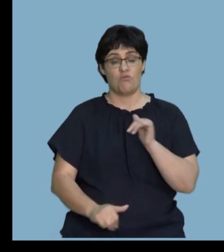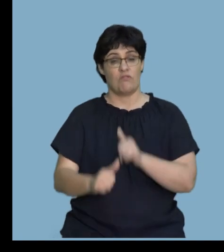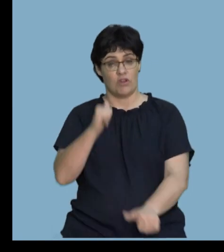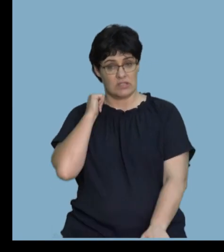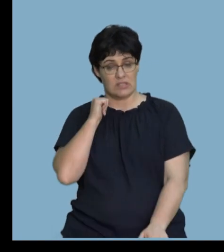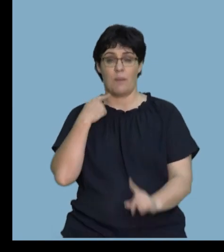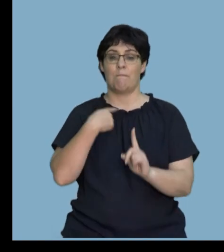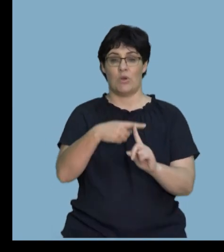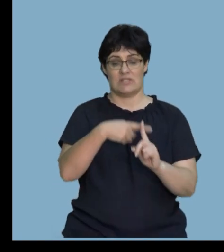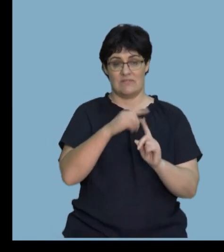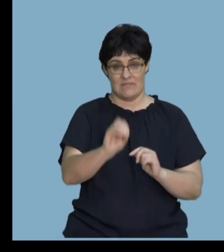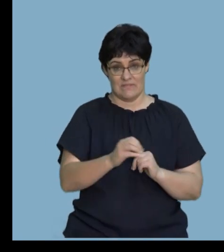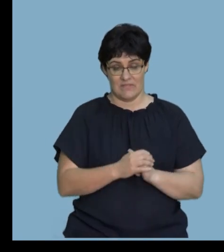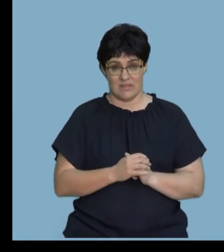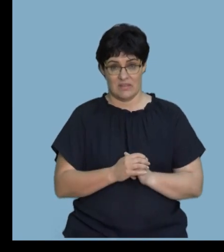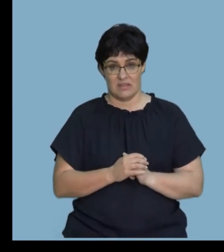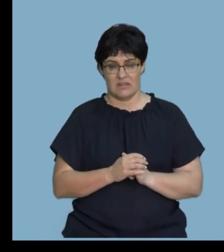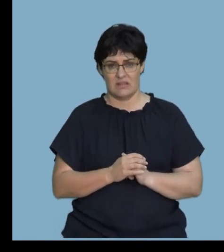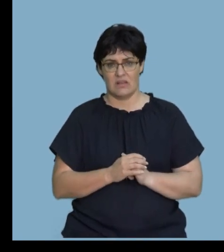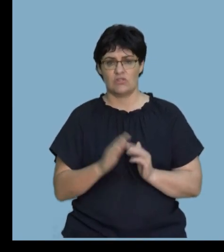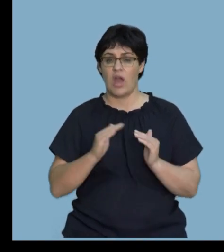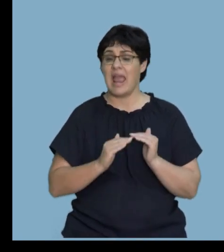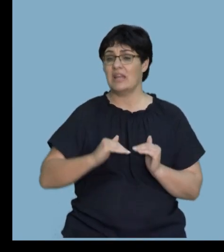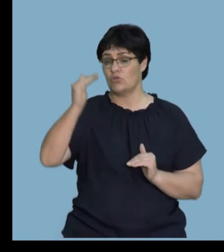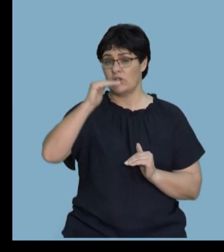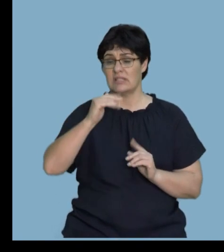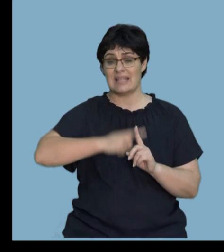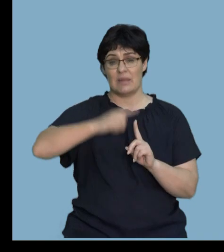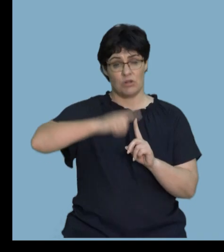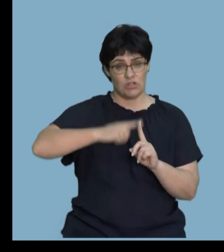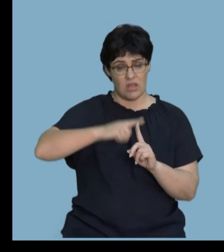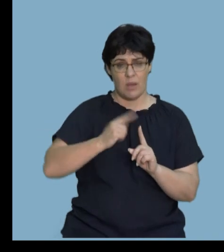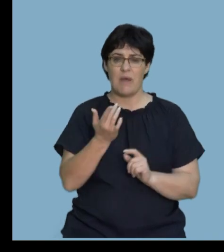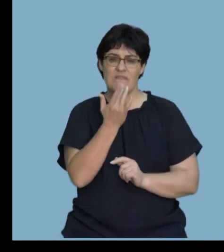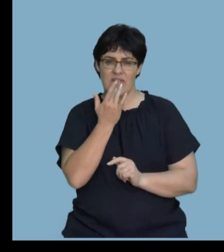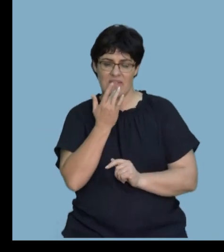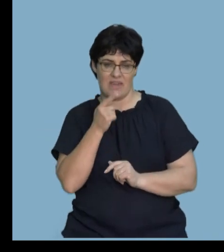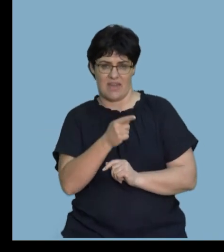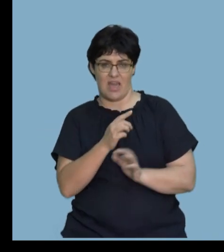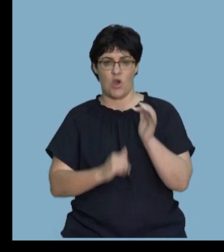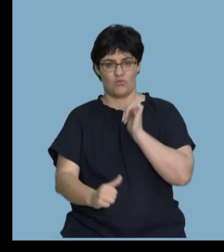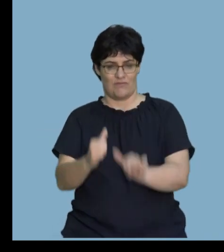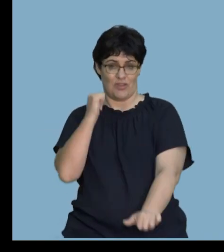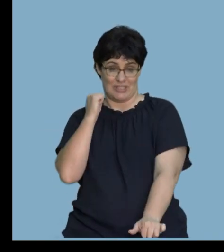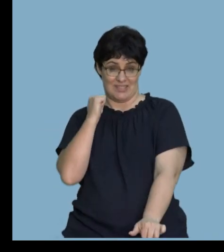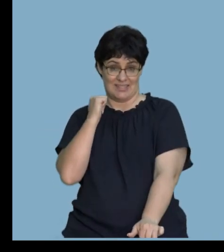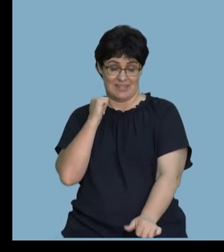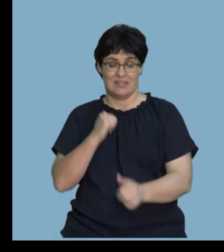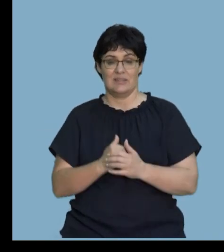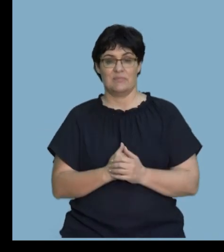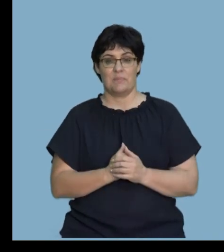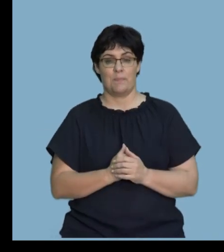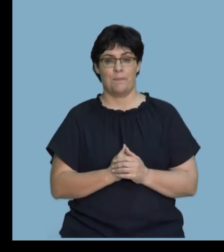it is positive, okay? So increasing temperature will actually favor the reverse reaction, okay?